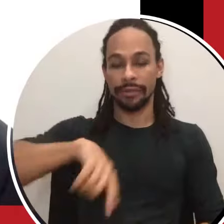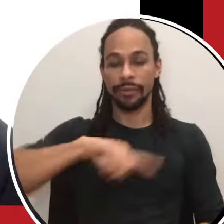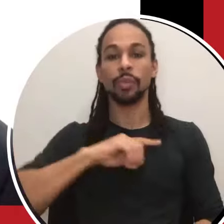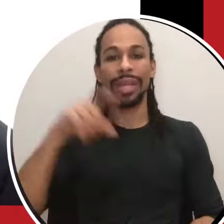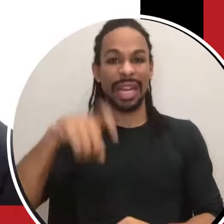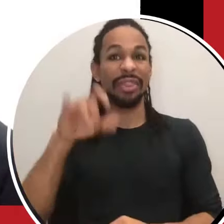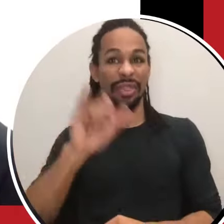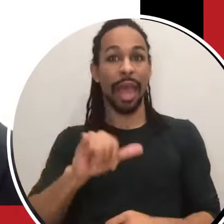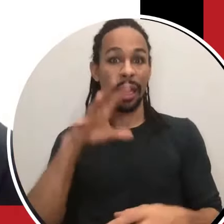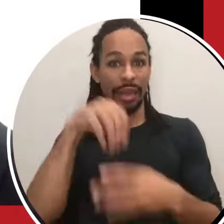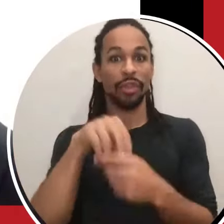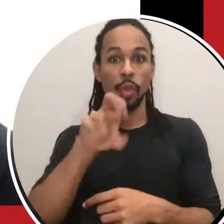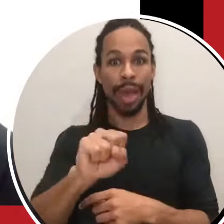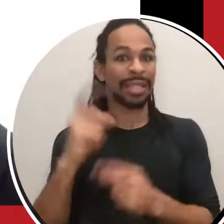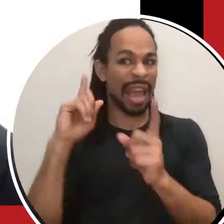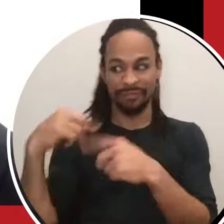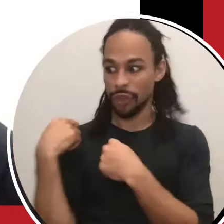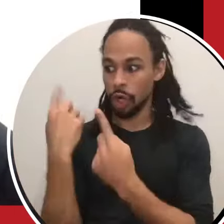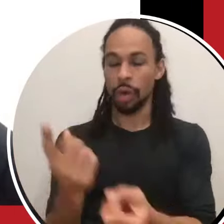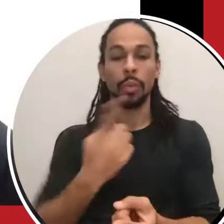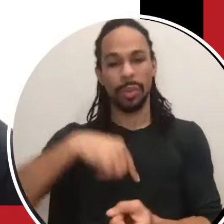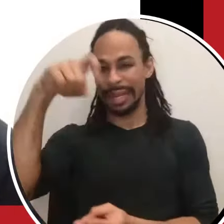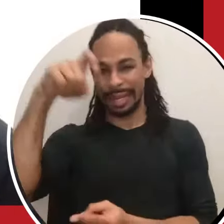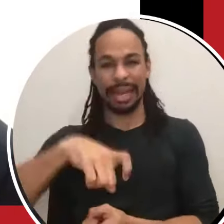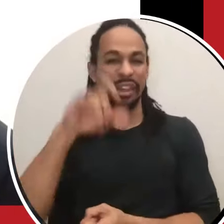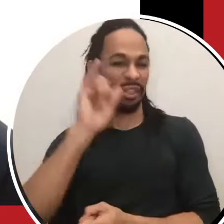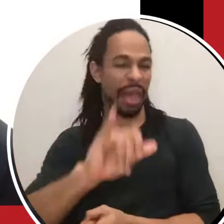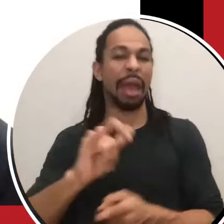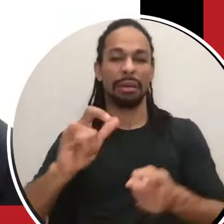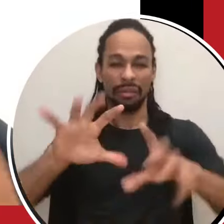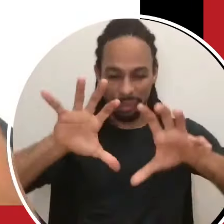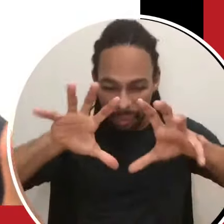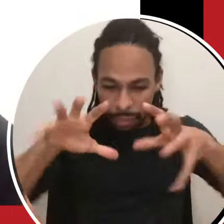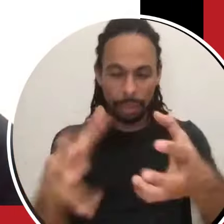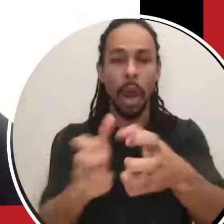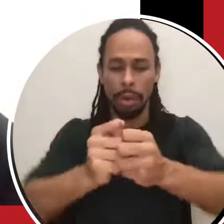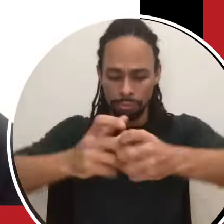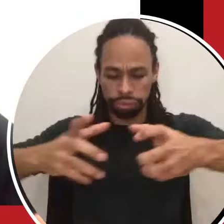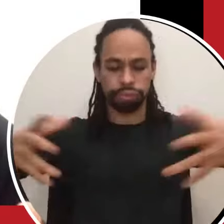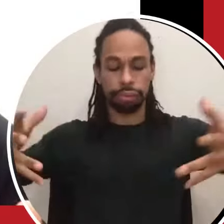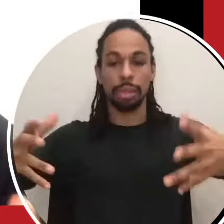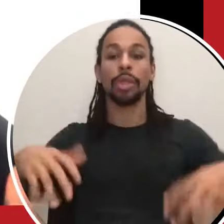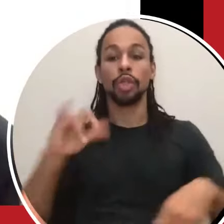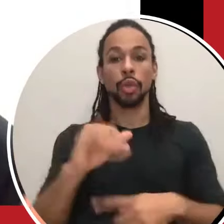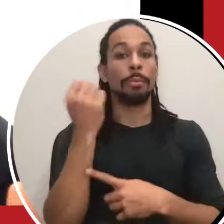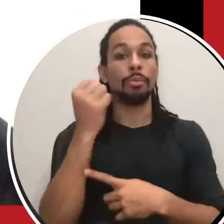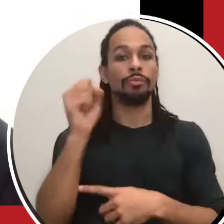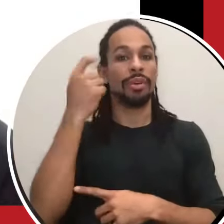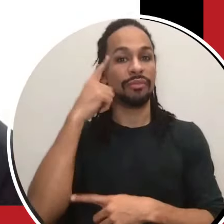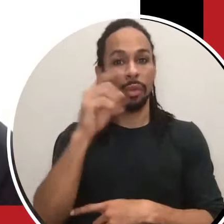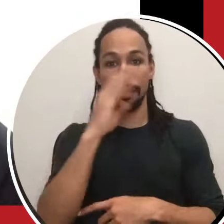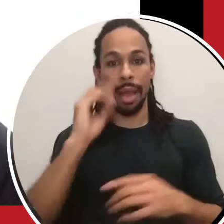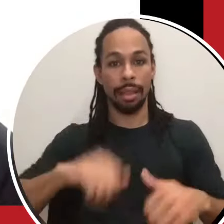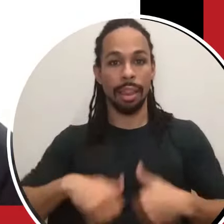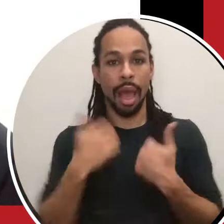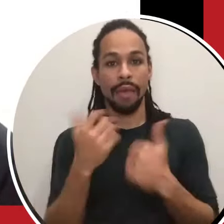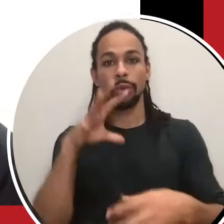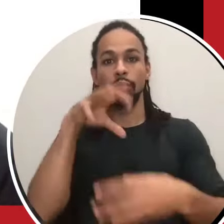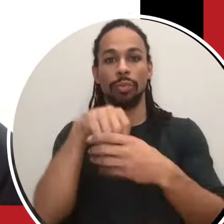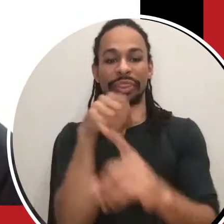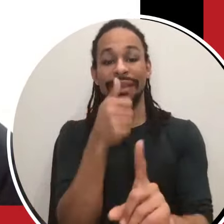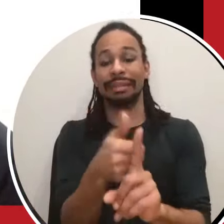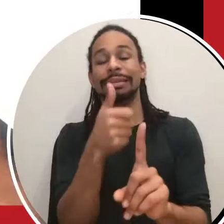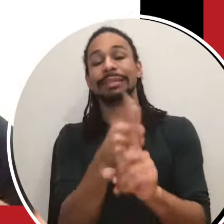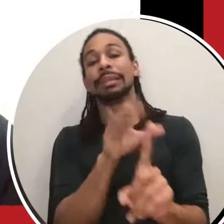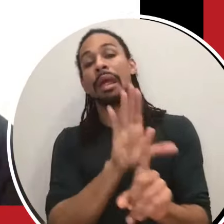it is certainly right now. And so I feel like the Movement for Black Lives in and of itself